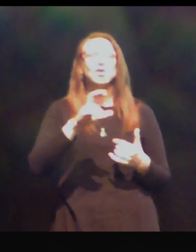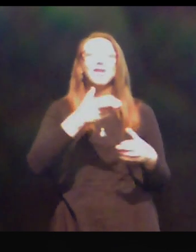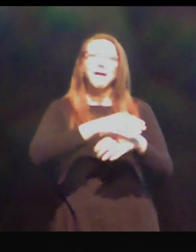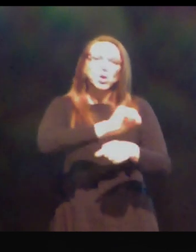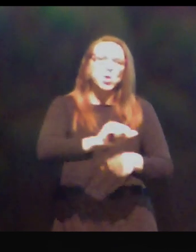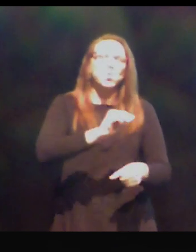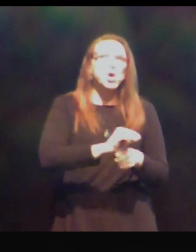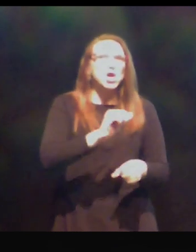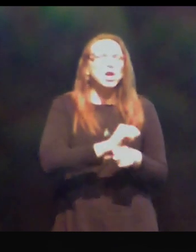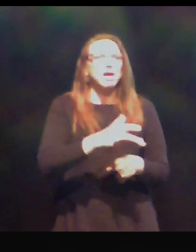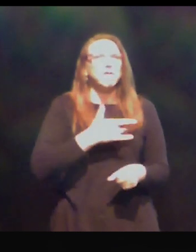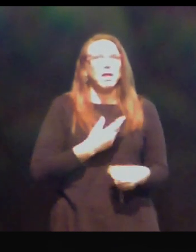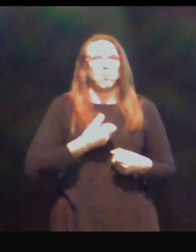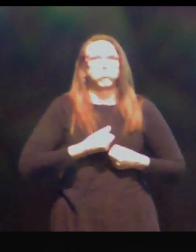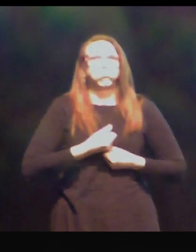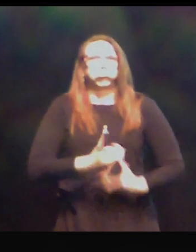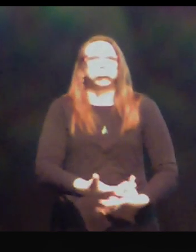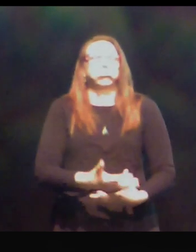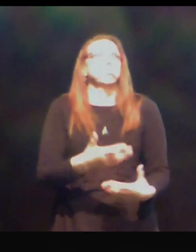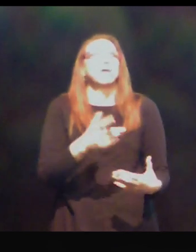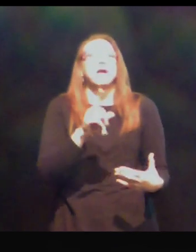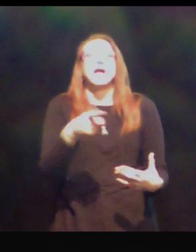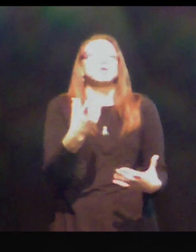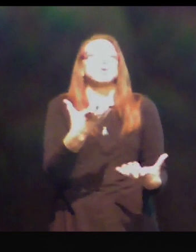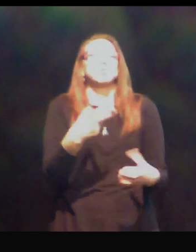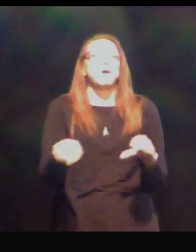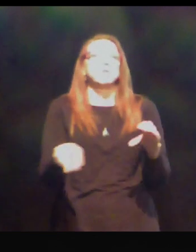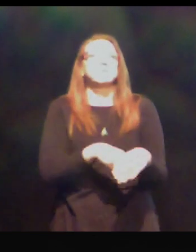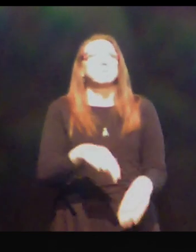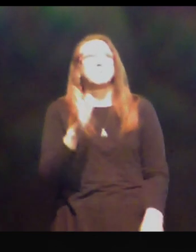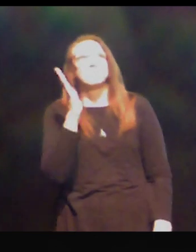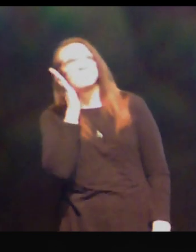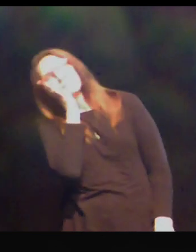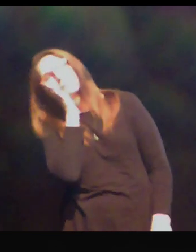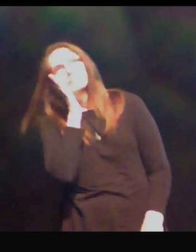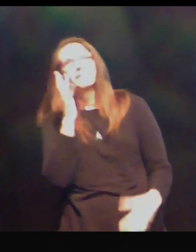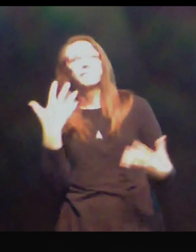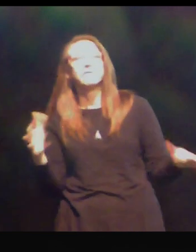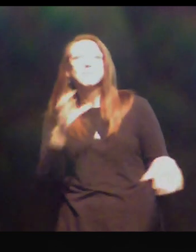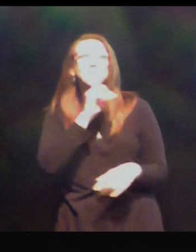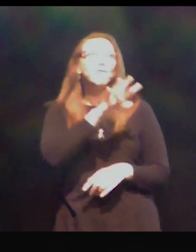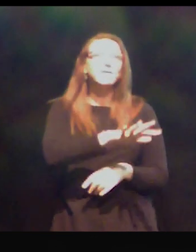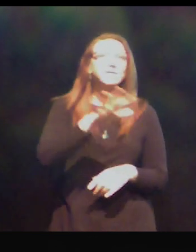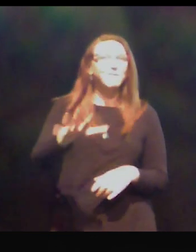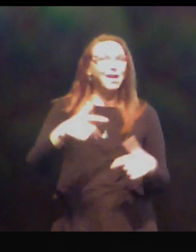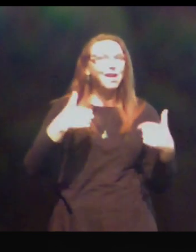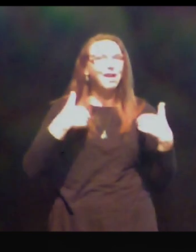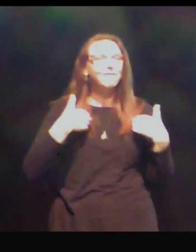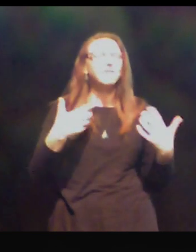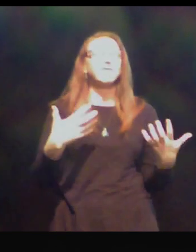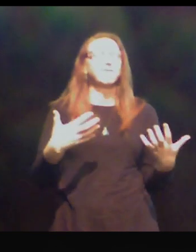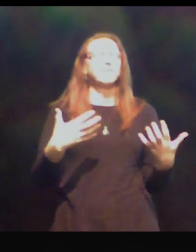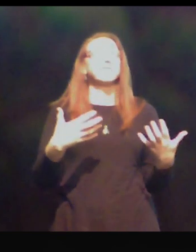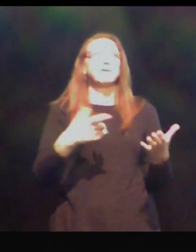drag you down, that, you know, at the end of the day, you just want your bed. Yeah. So at 55 years old, you know,